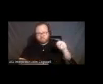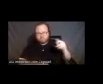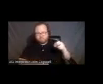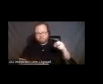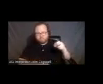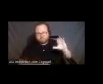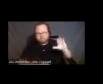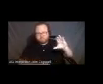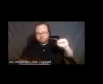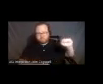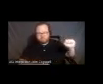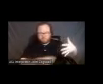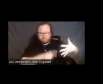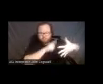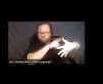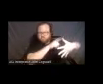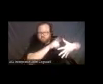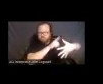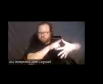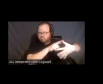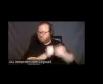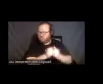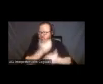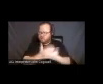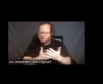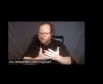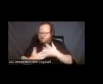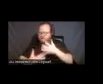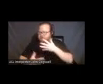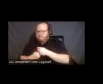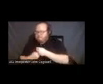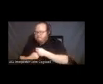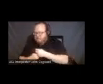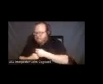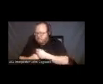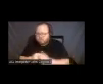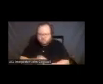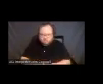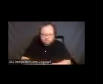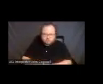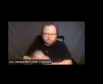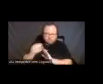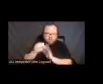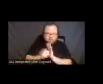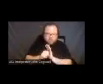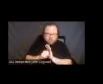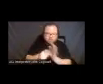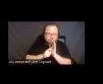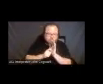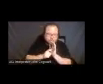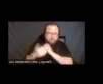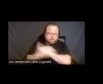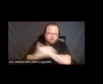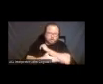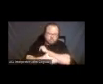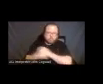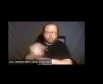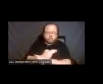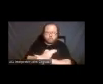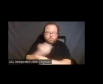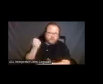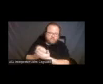CSS component, but with some additional oversight. The state will require the county to use specific